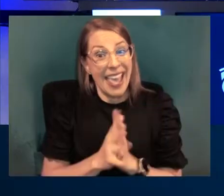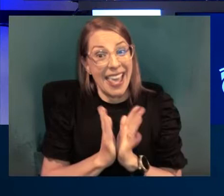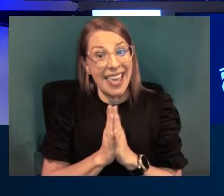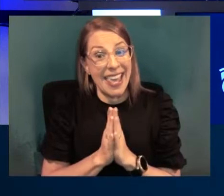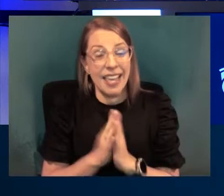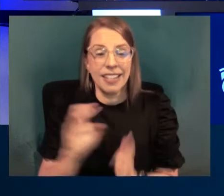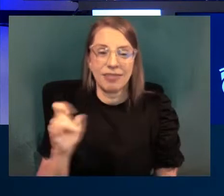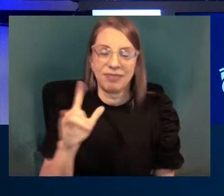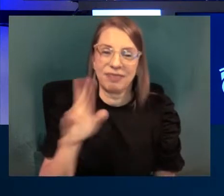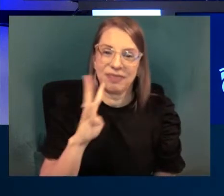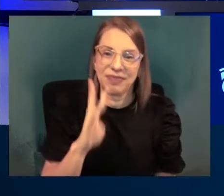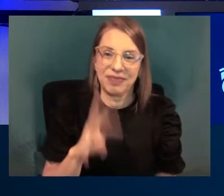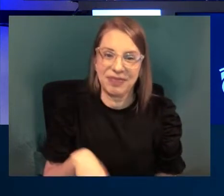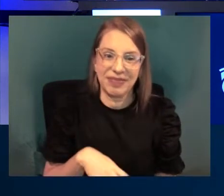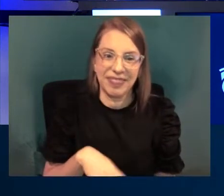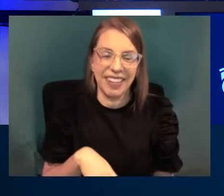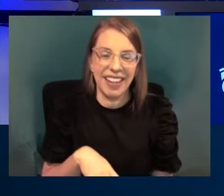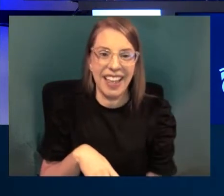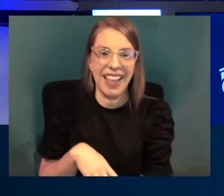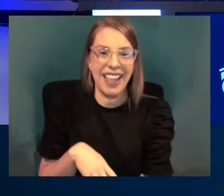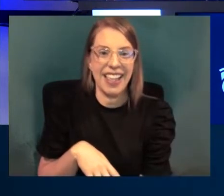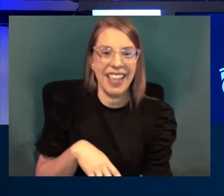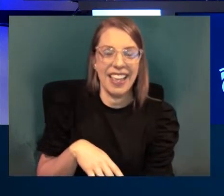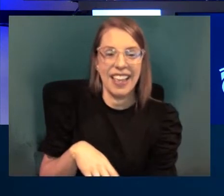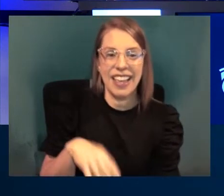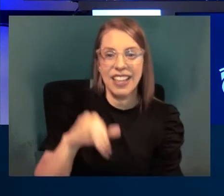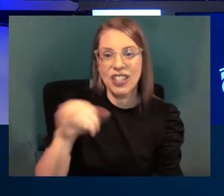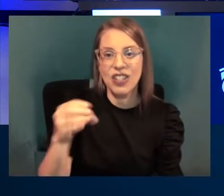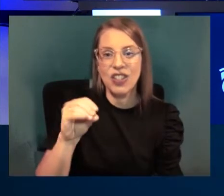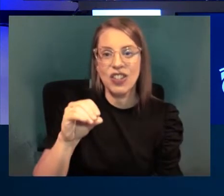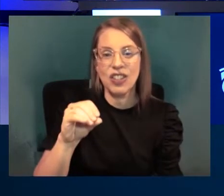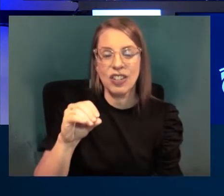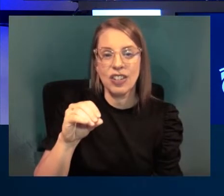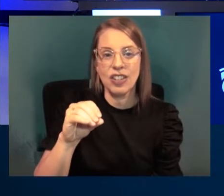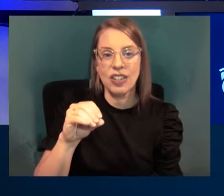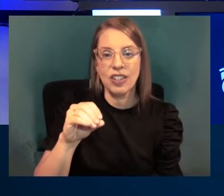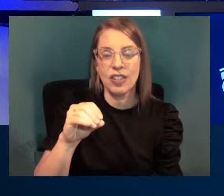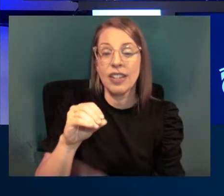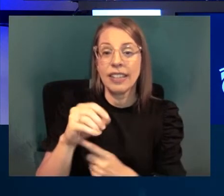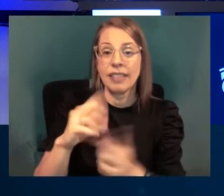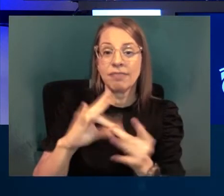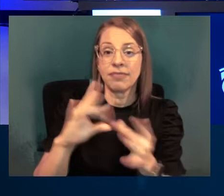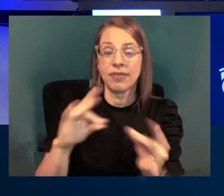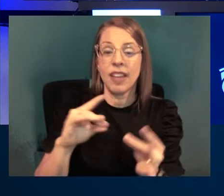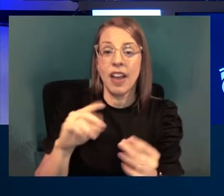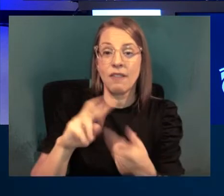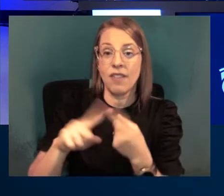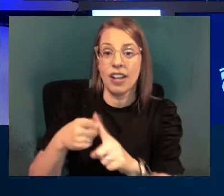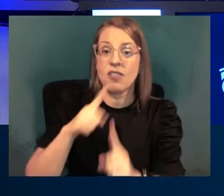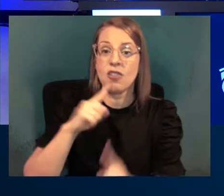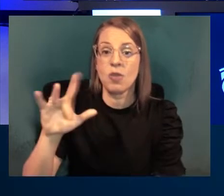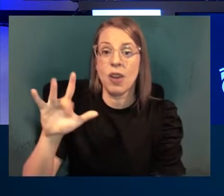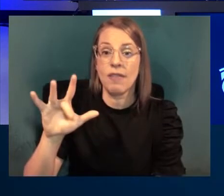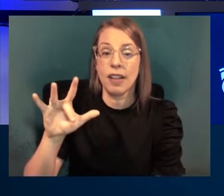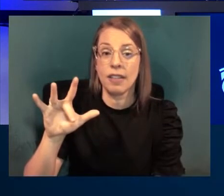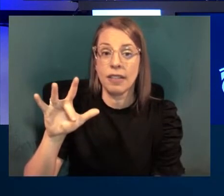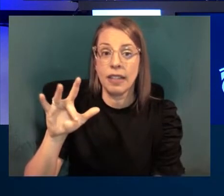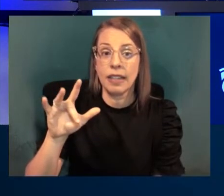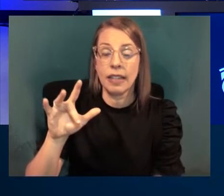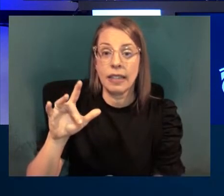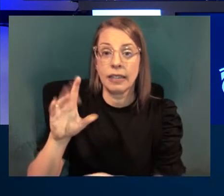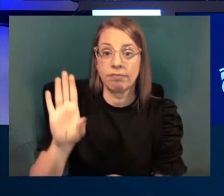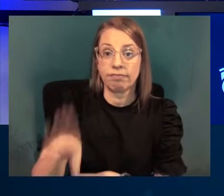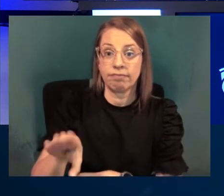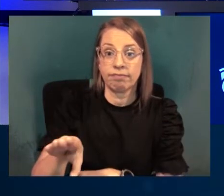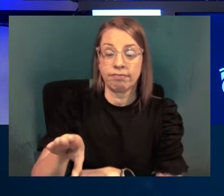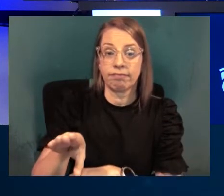reference. Oh, just made one. Joe says that she has a friend who is 25 years old, got the Pfizer shot later in the day, developed chest